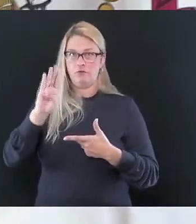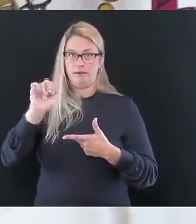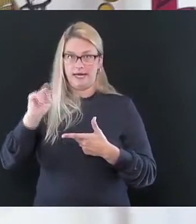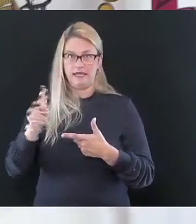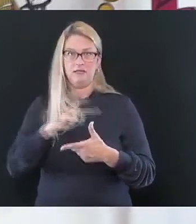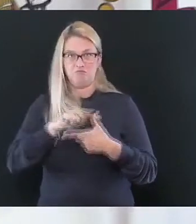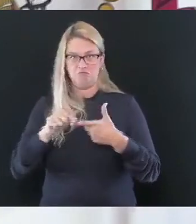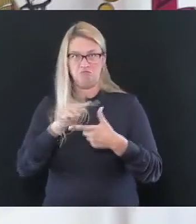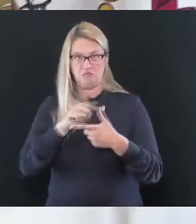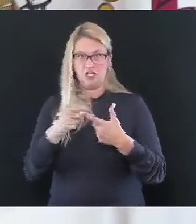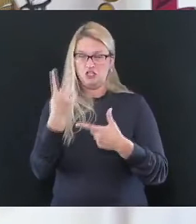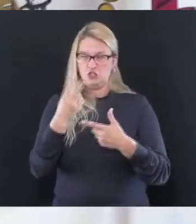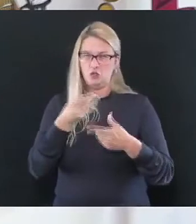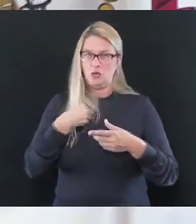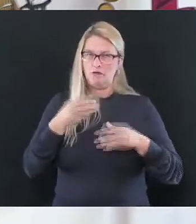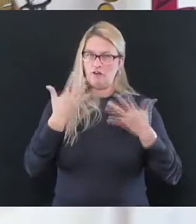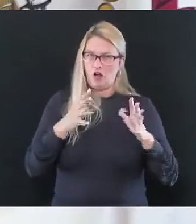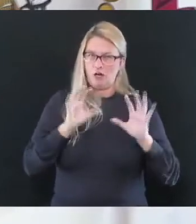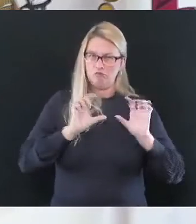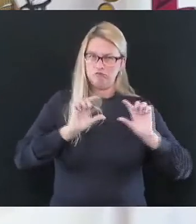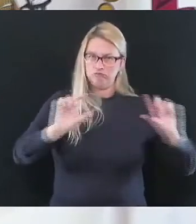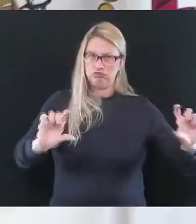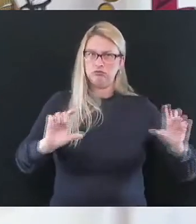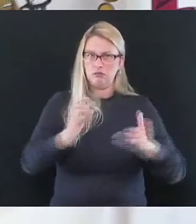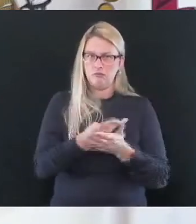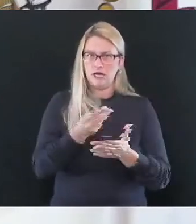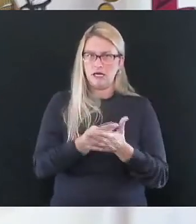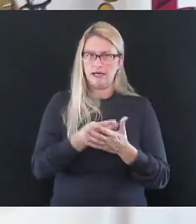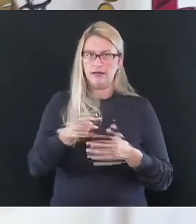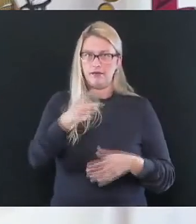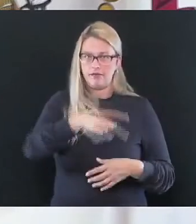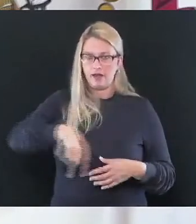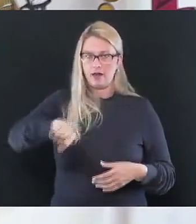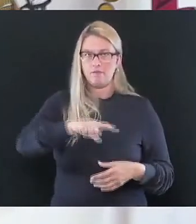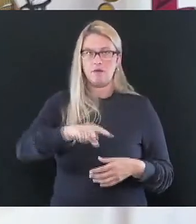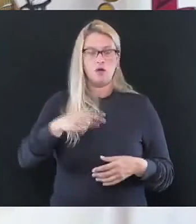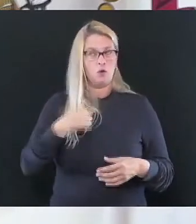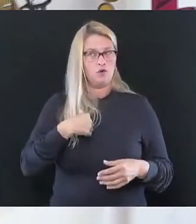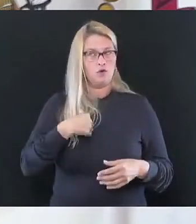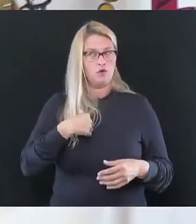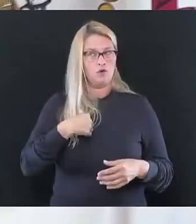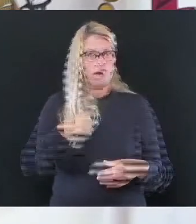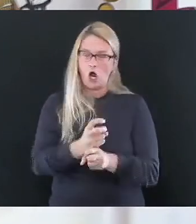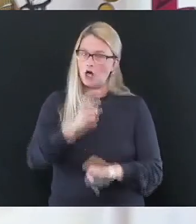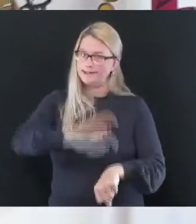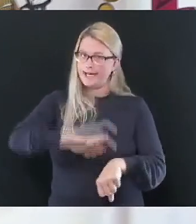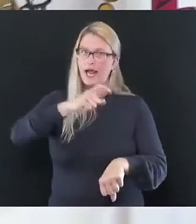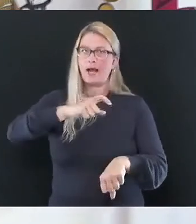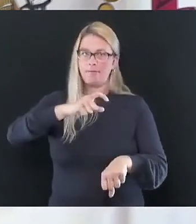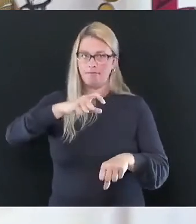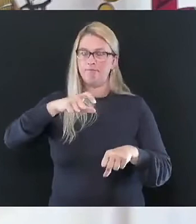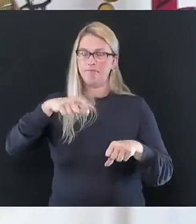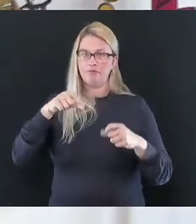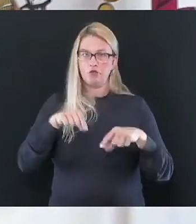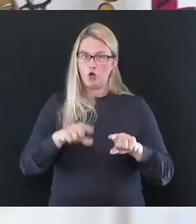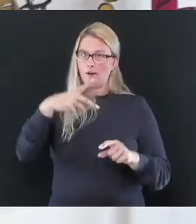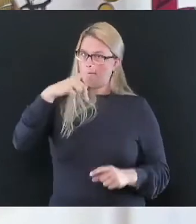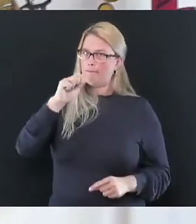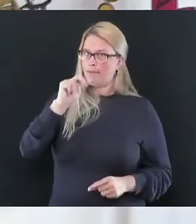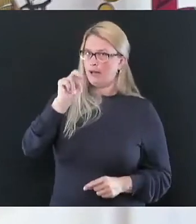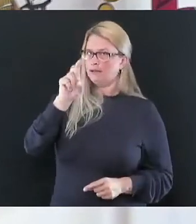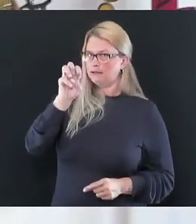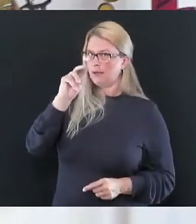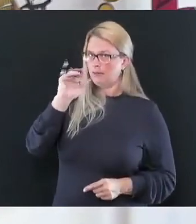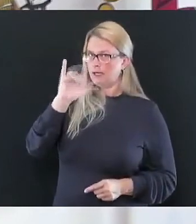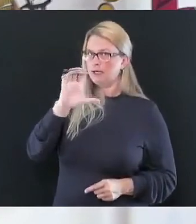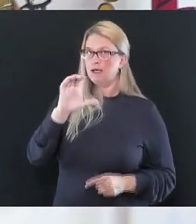Naturally, there's been a run on our food banks and everything through this tough time and everything, and so now we're